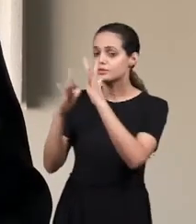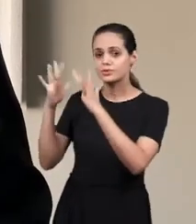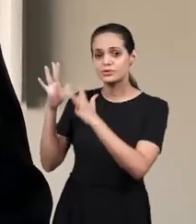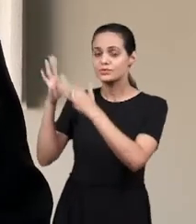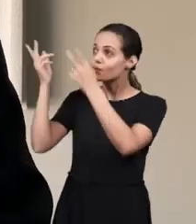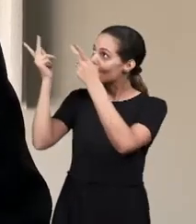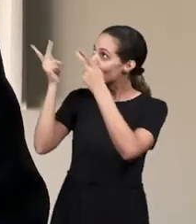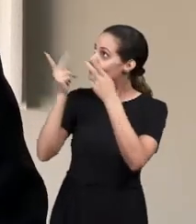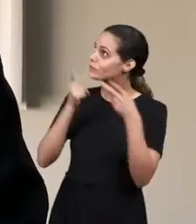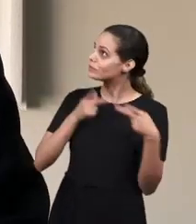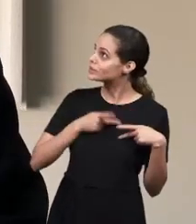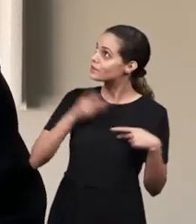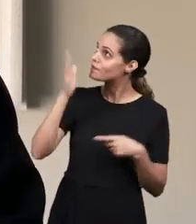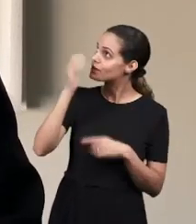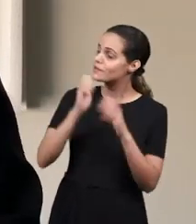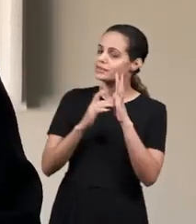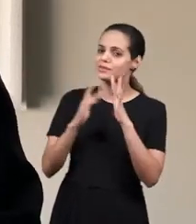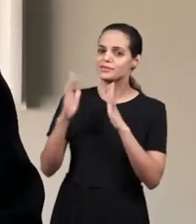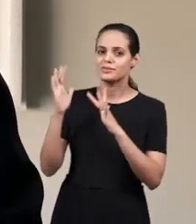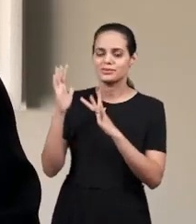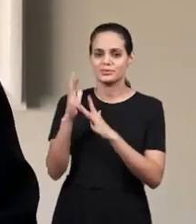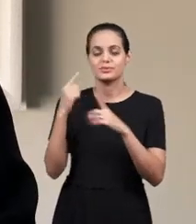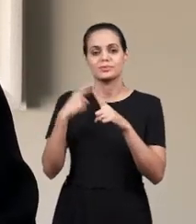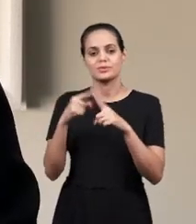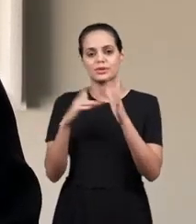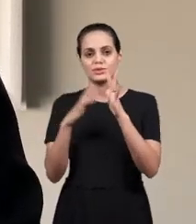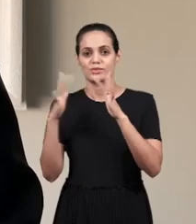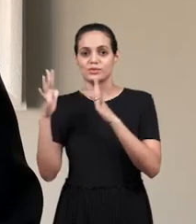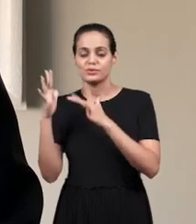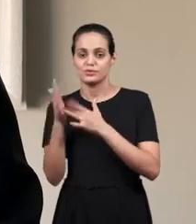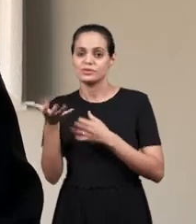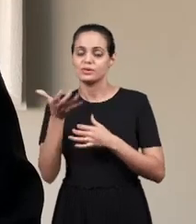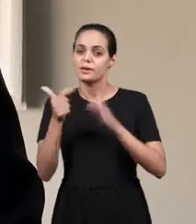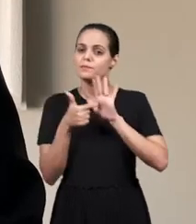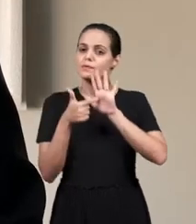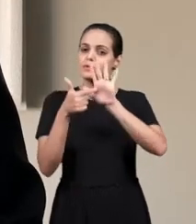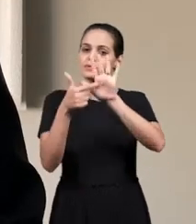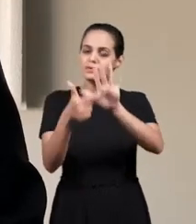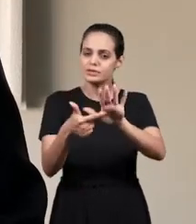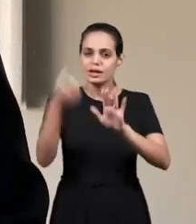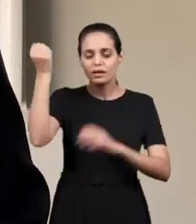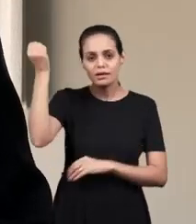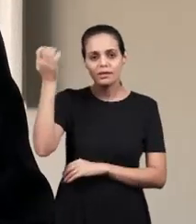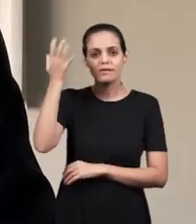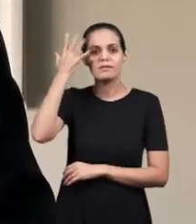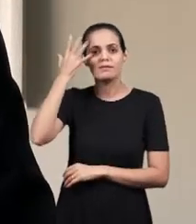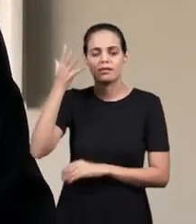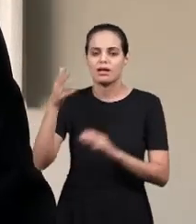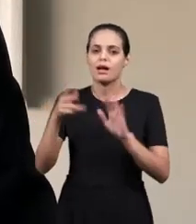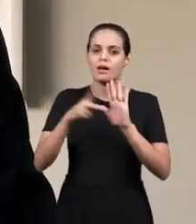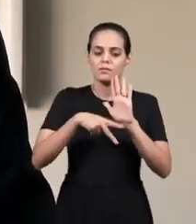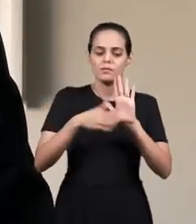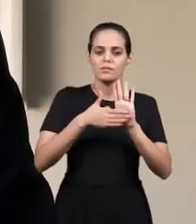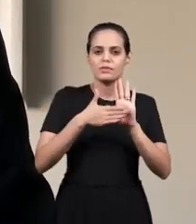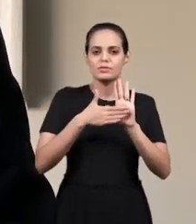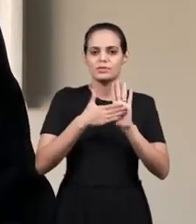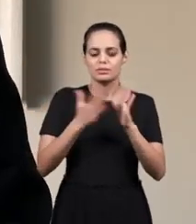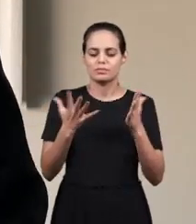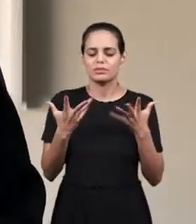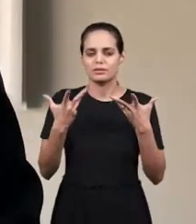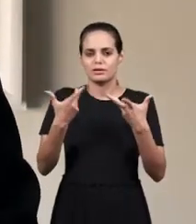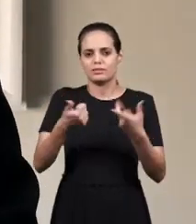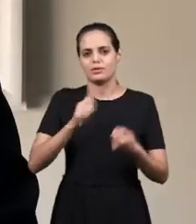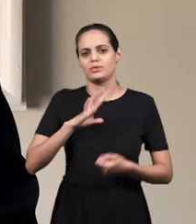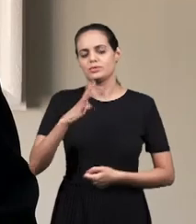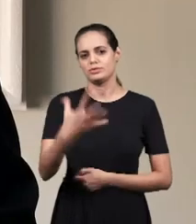Because the Lord wants to reveal and show this marvelous project of salvation. He wants you to hear the voice of the God who is alive. He wants